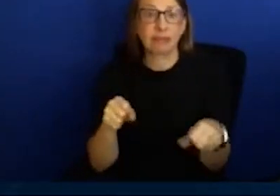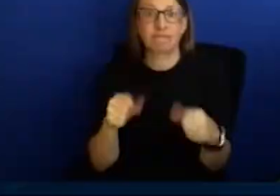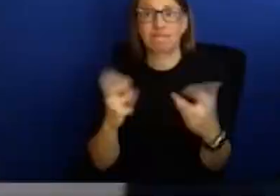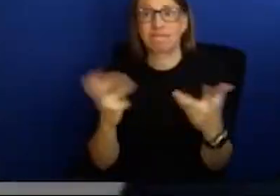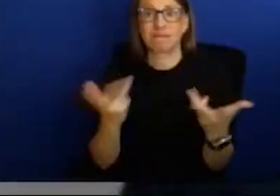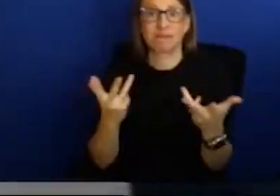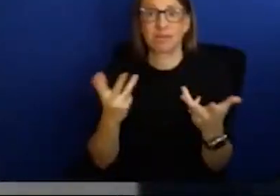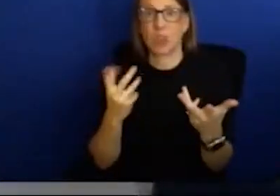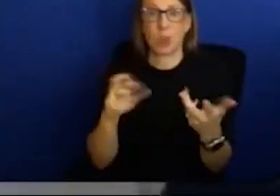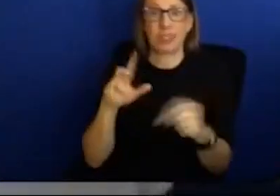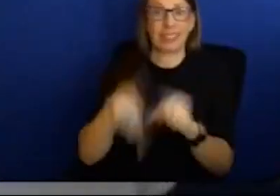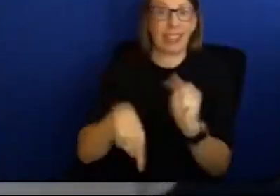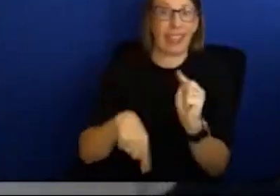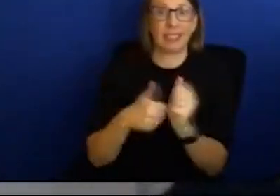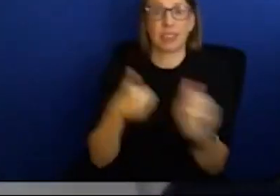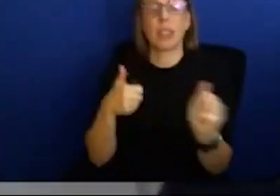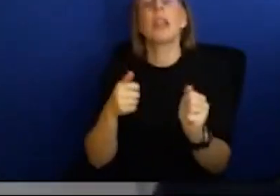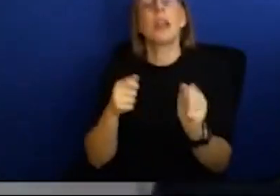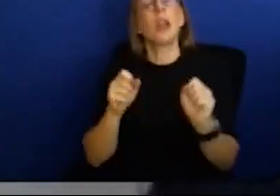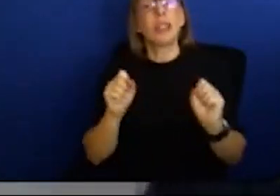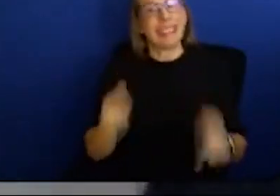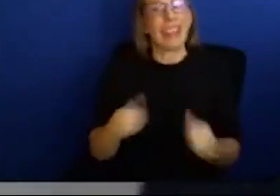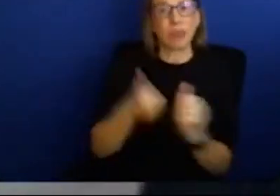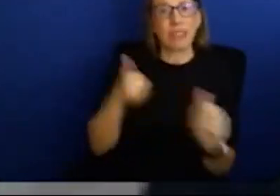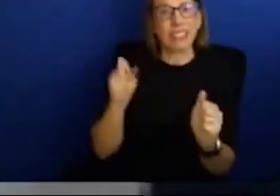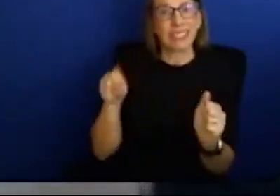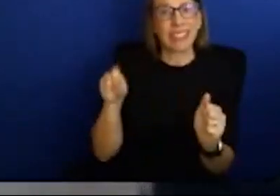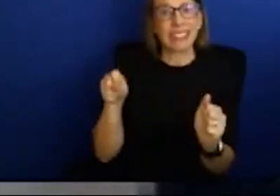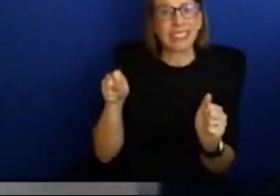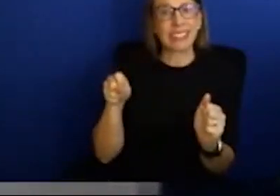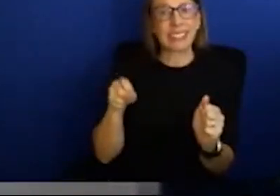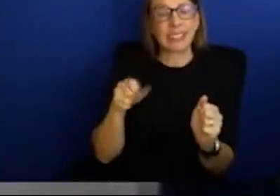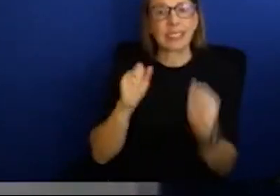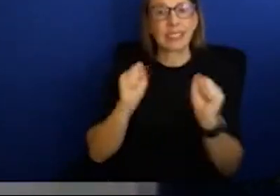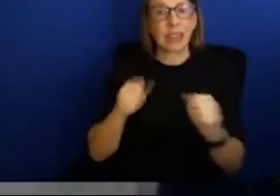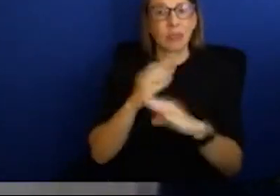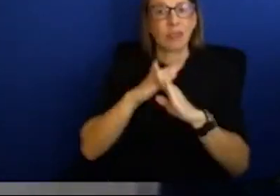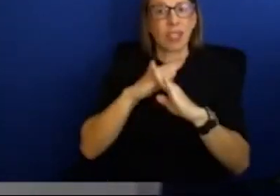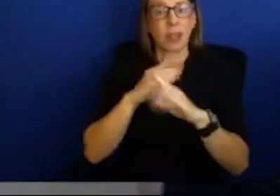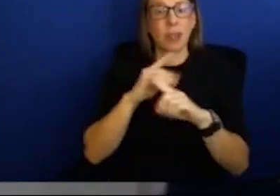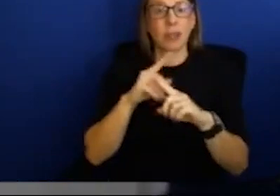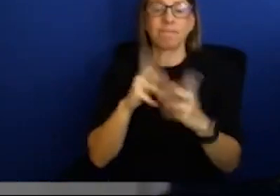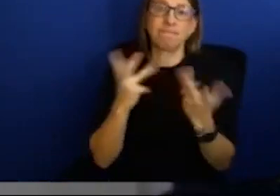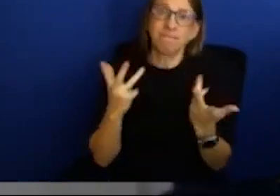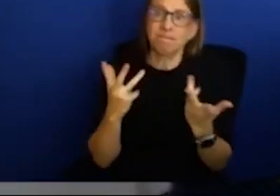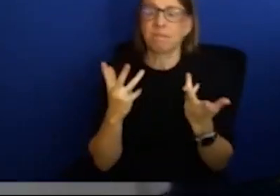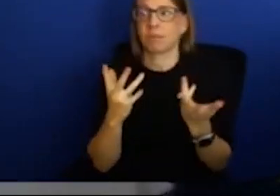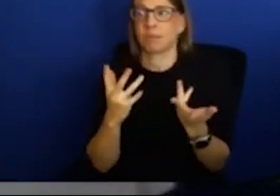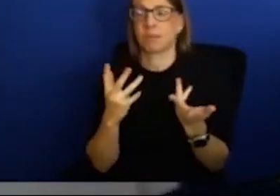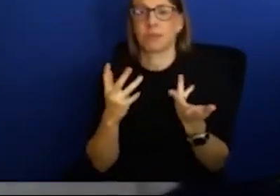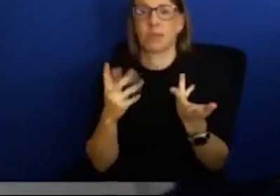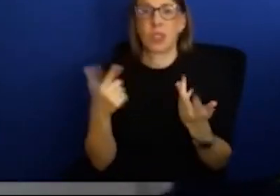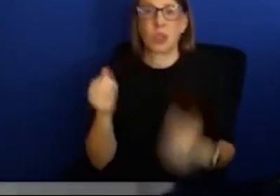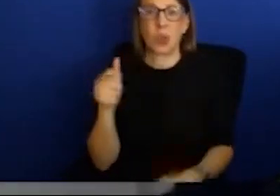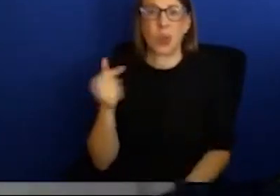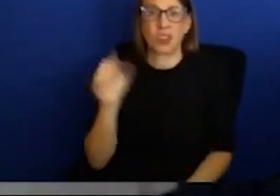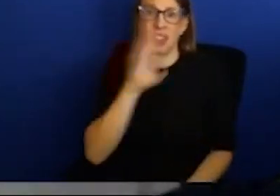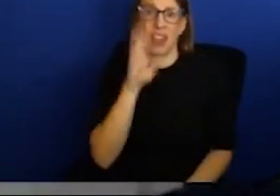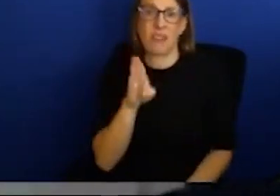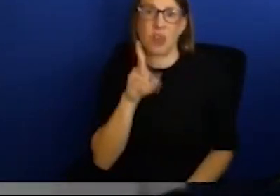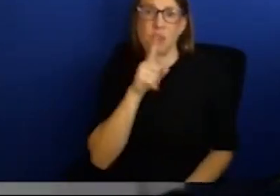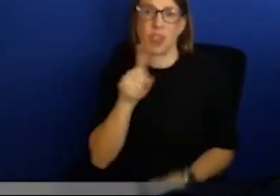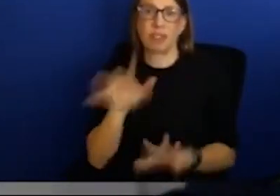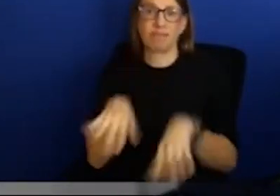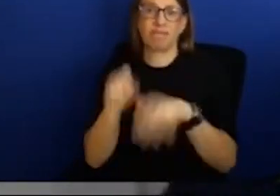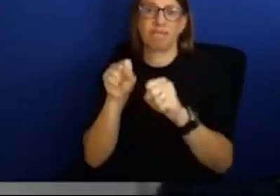It was preventable. Yeah, it was preventable, but I think that it's inevitable in the reality that Georgia never really took this